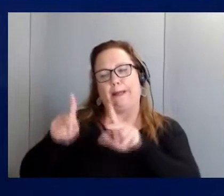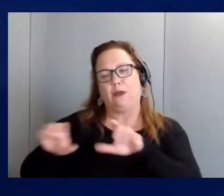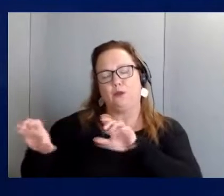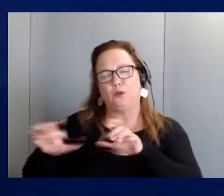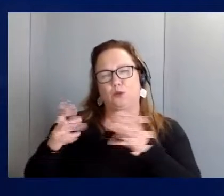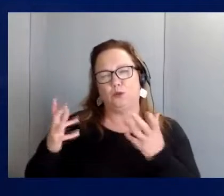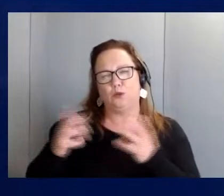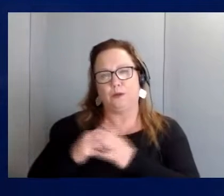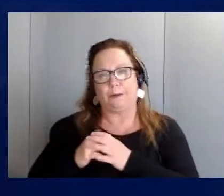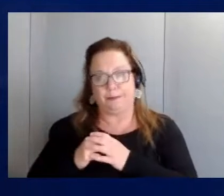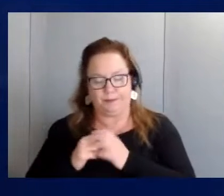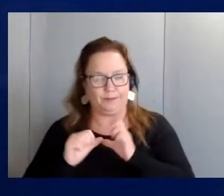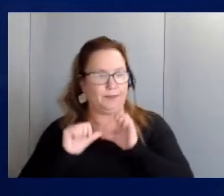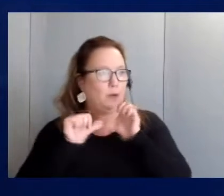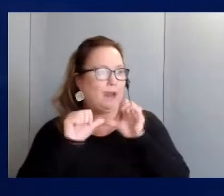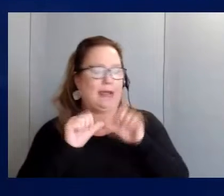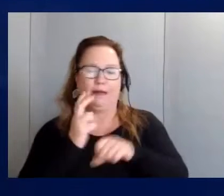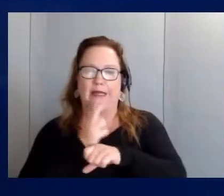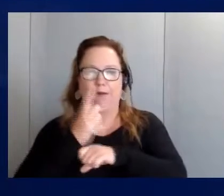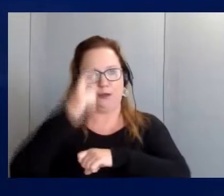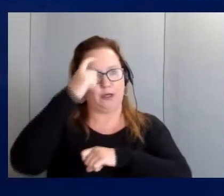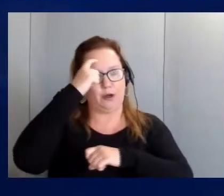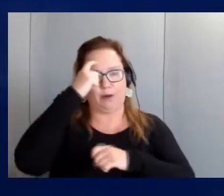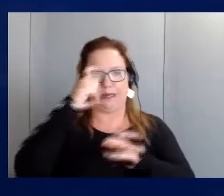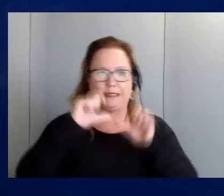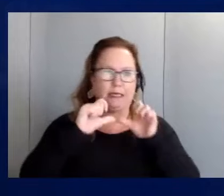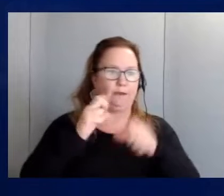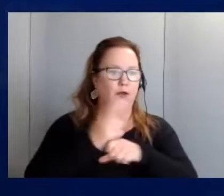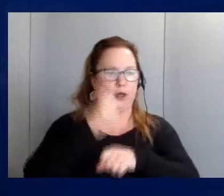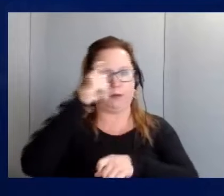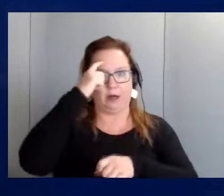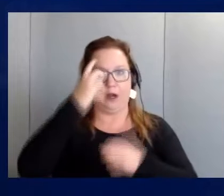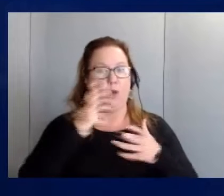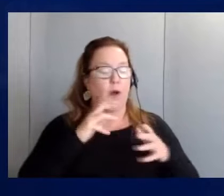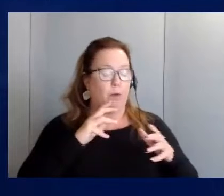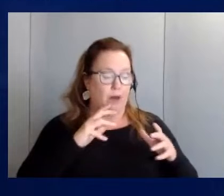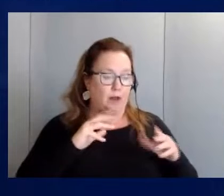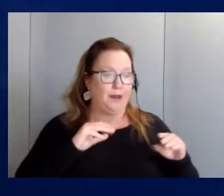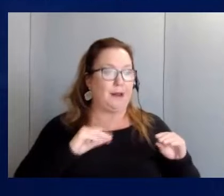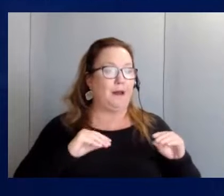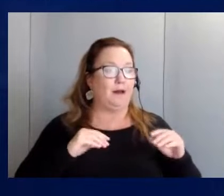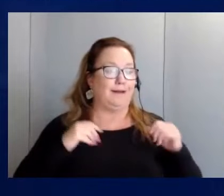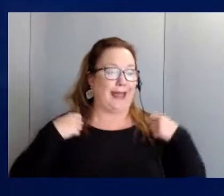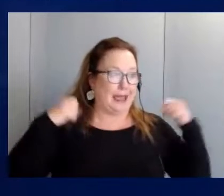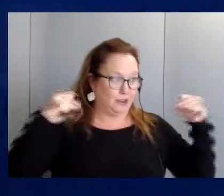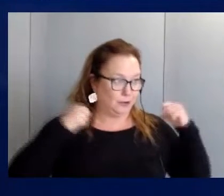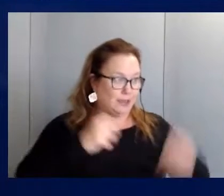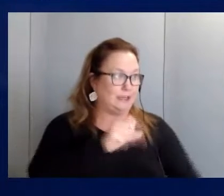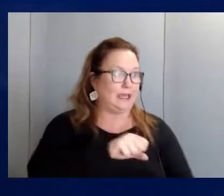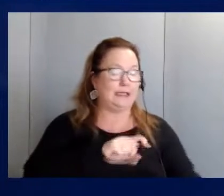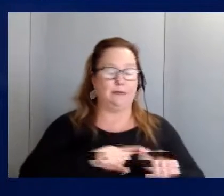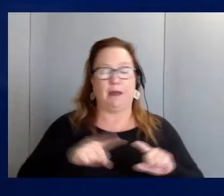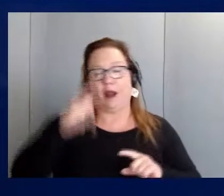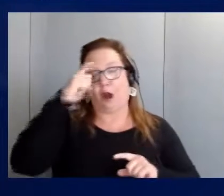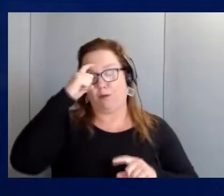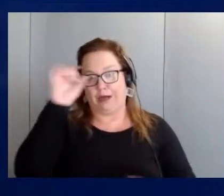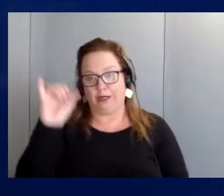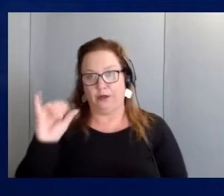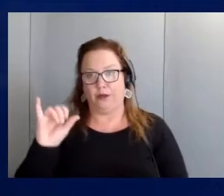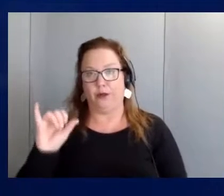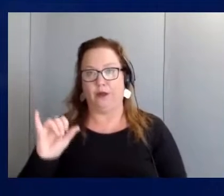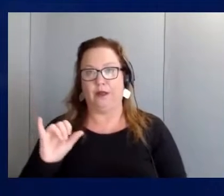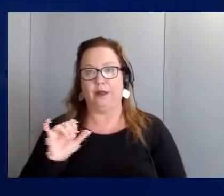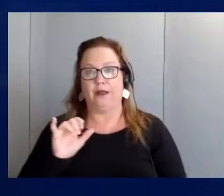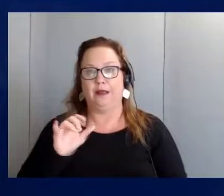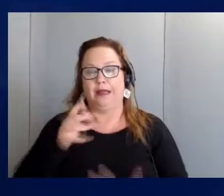keep using our brains, right? In the same way that we want to keep moving our bodies, we have to keep using our brains. And that includes doing things like interacting